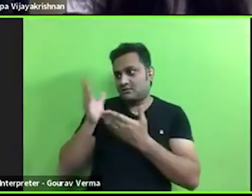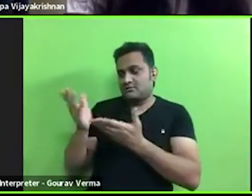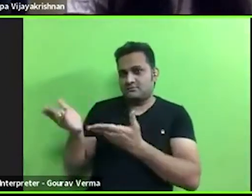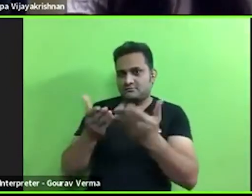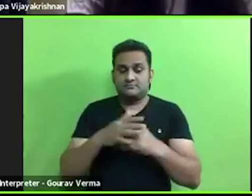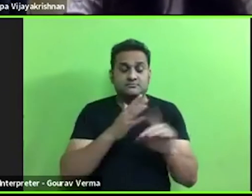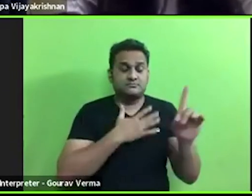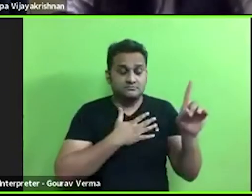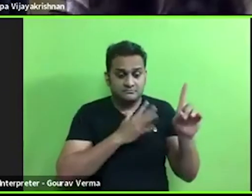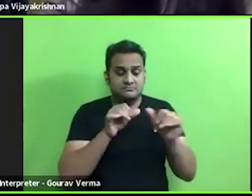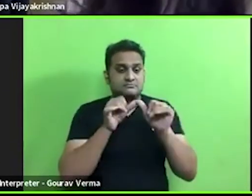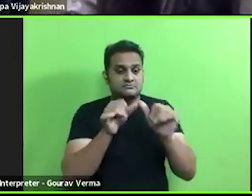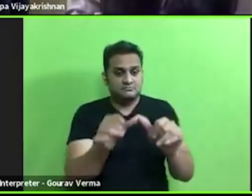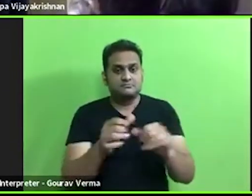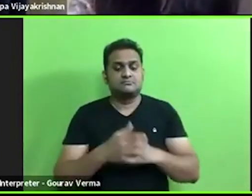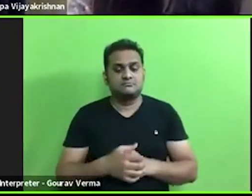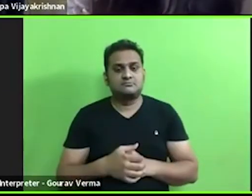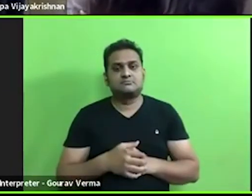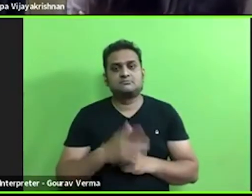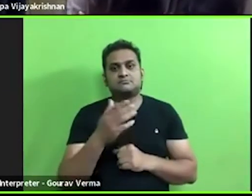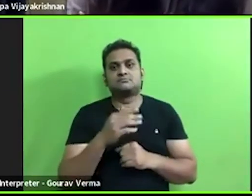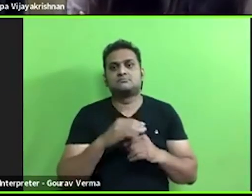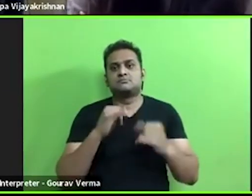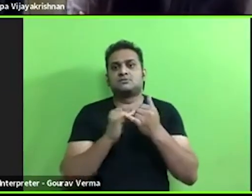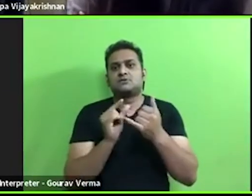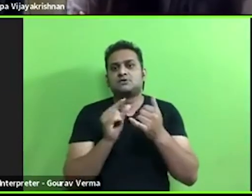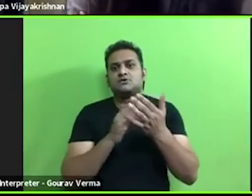my answer would be directed towards the Savarnas directly.